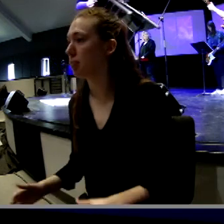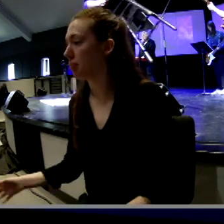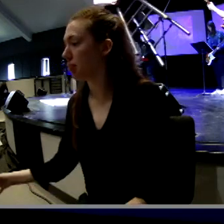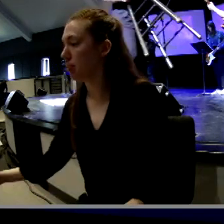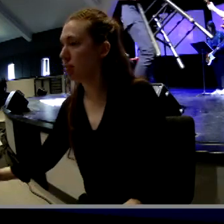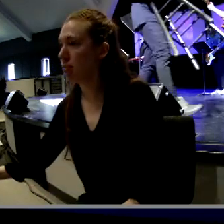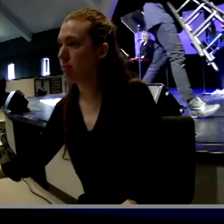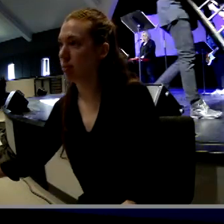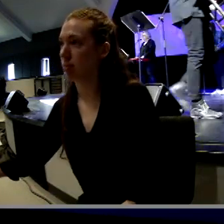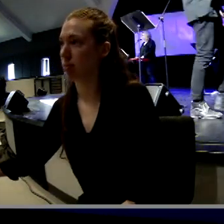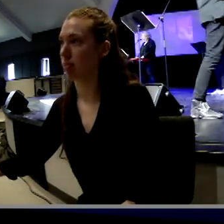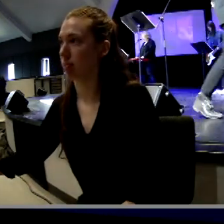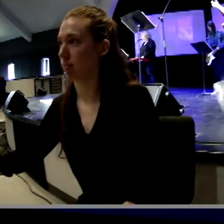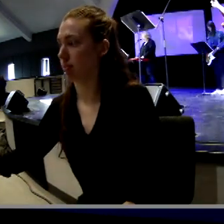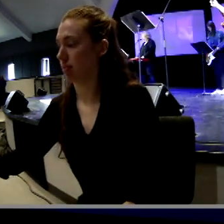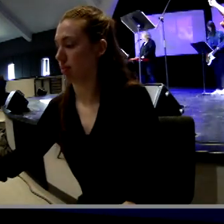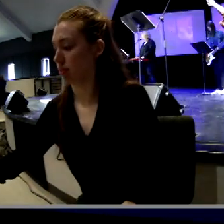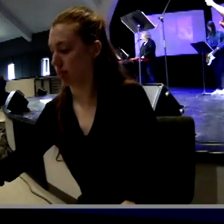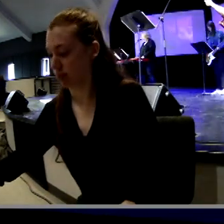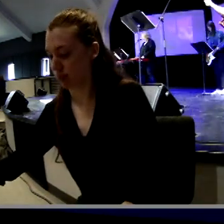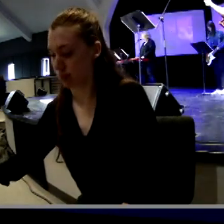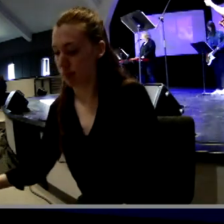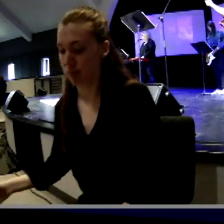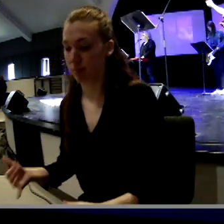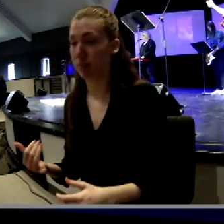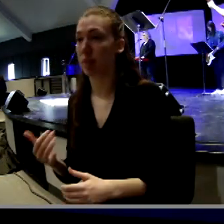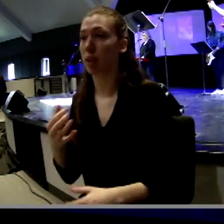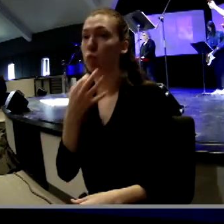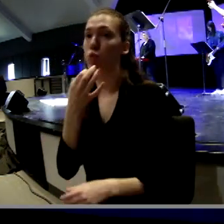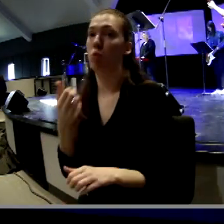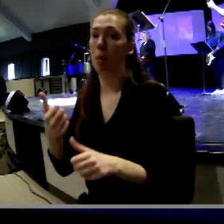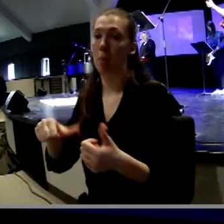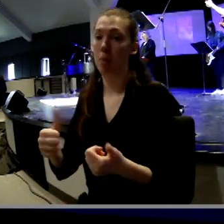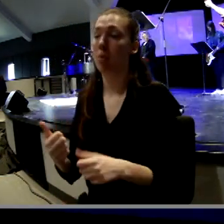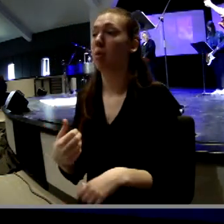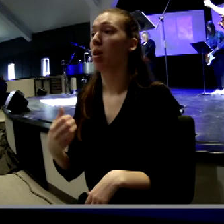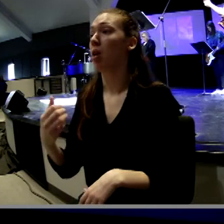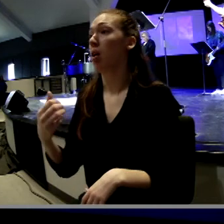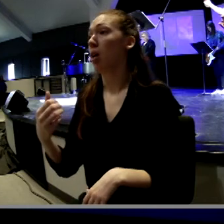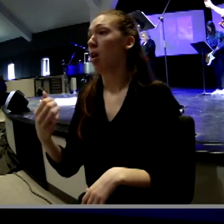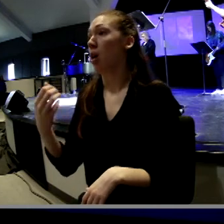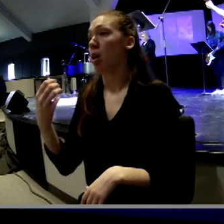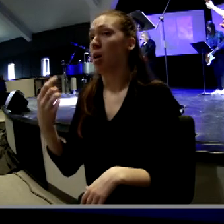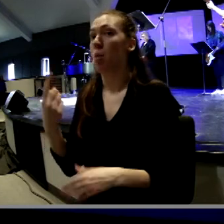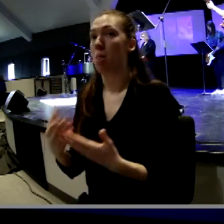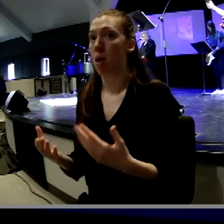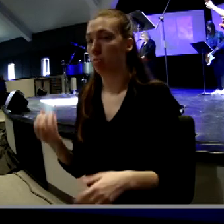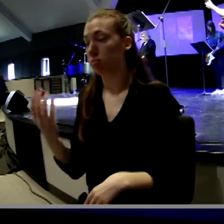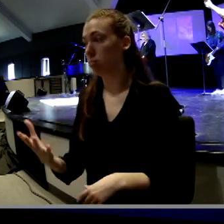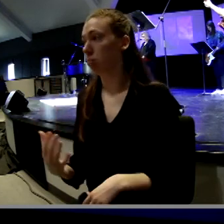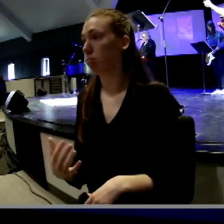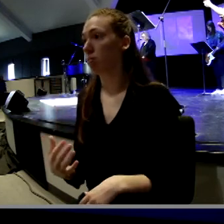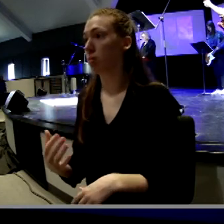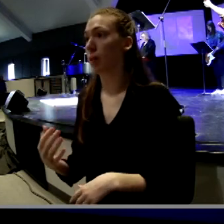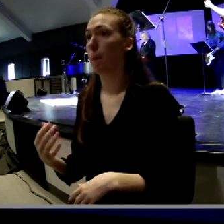And we're going to move into a baptism. Now, one thing you need to know real quick is on Easter,